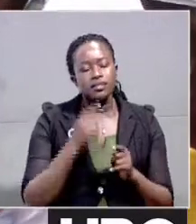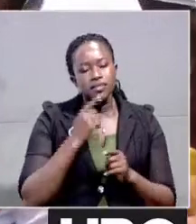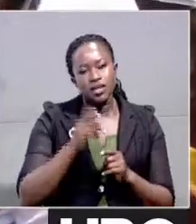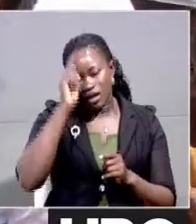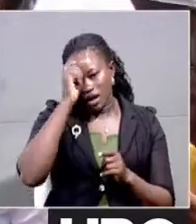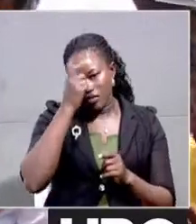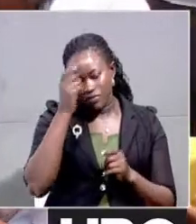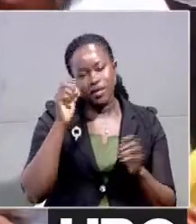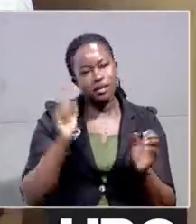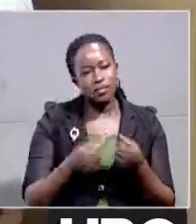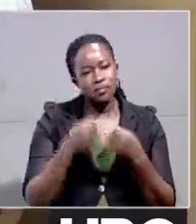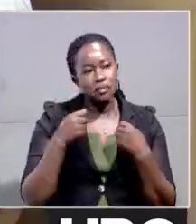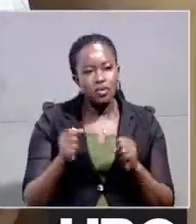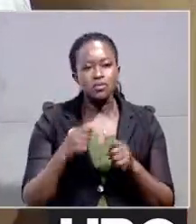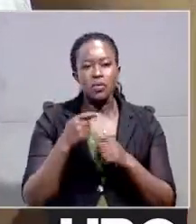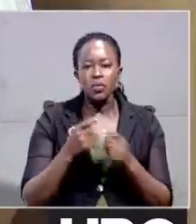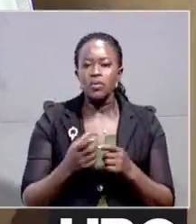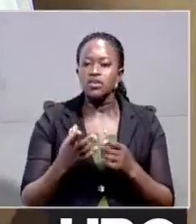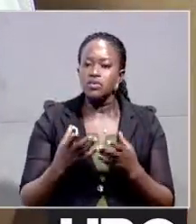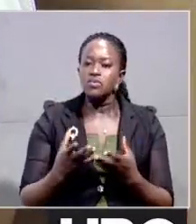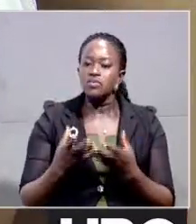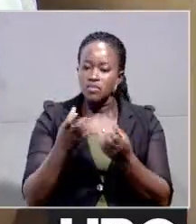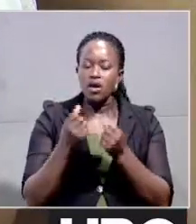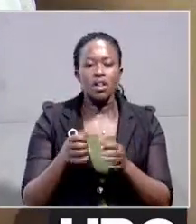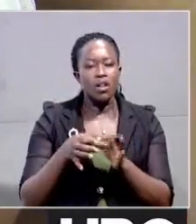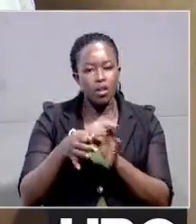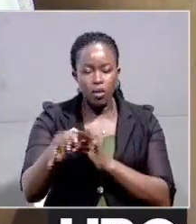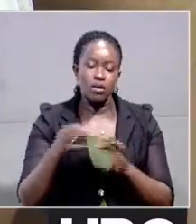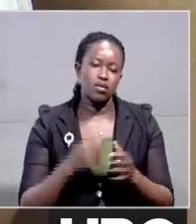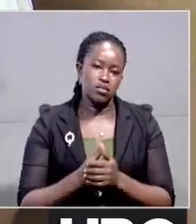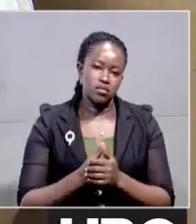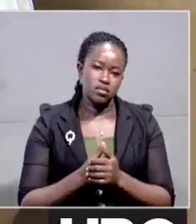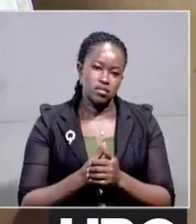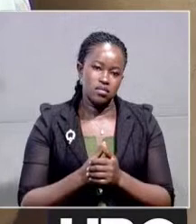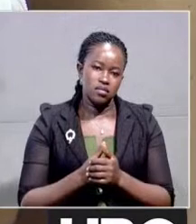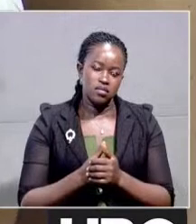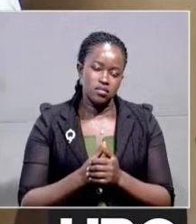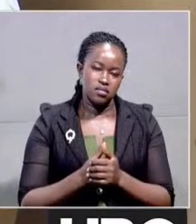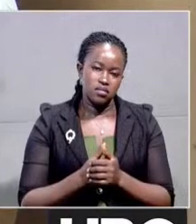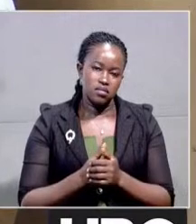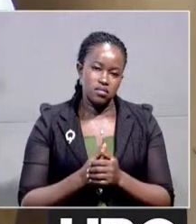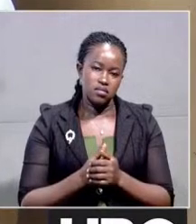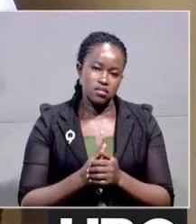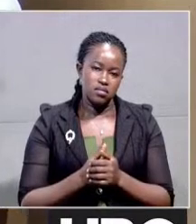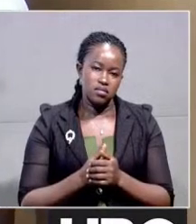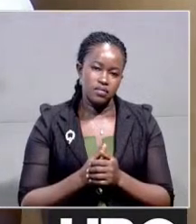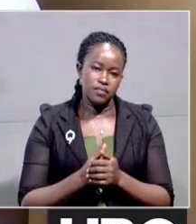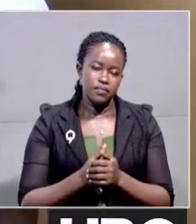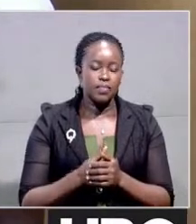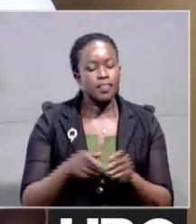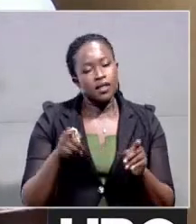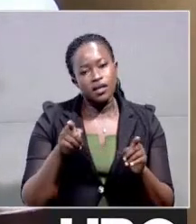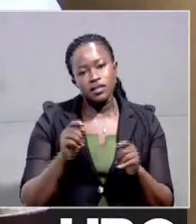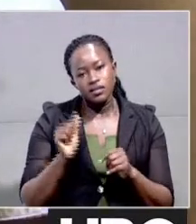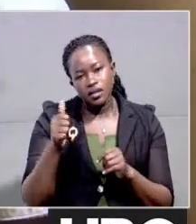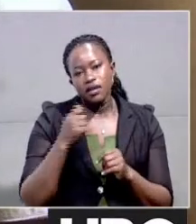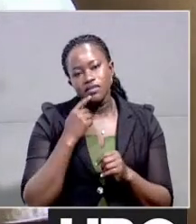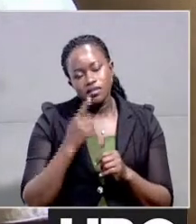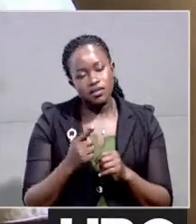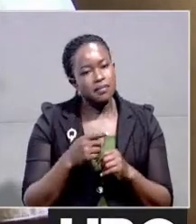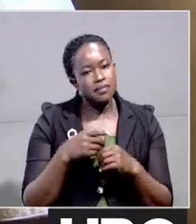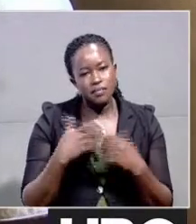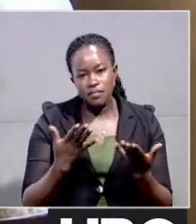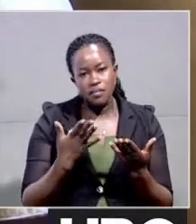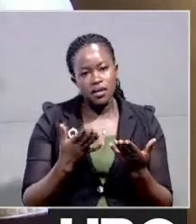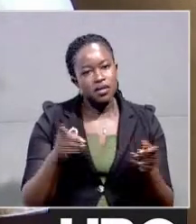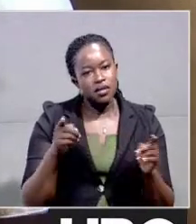be held at ransom for too long and issued a 30th June ultimatum to the teachers, whom she said are absconding from